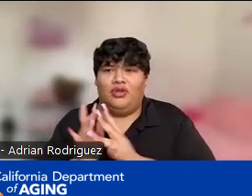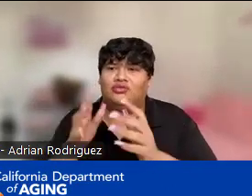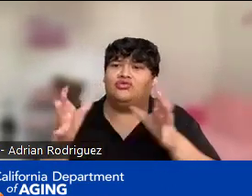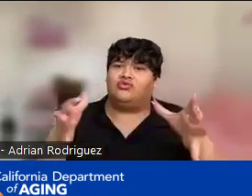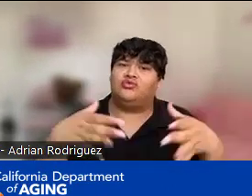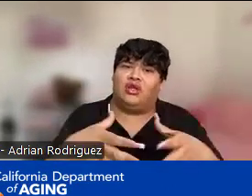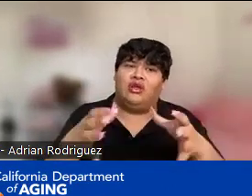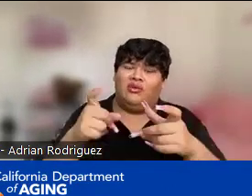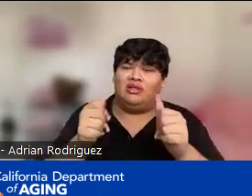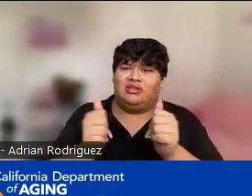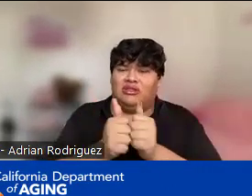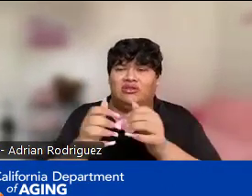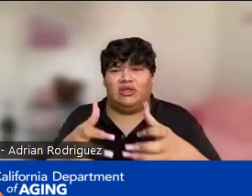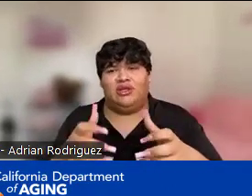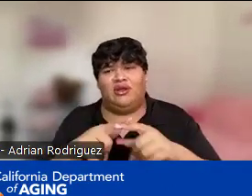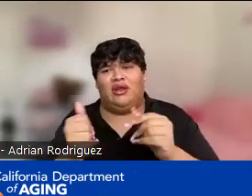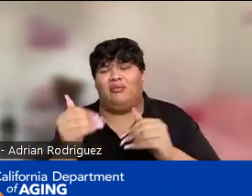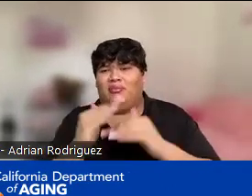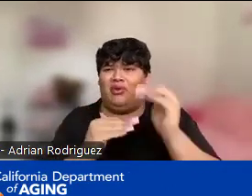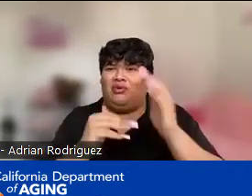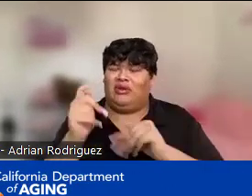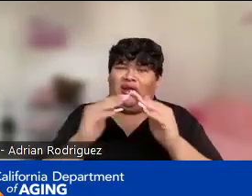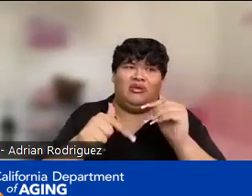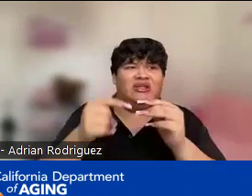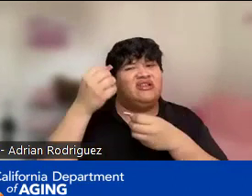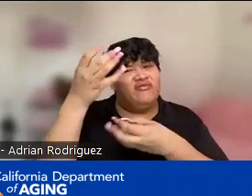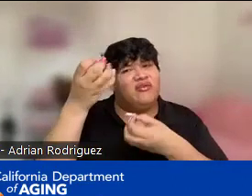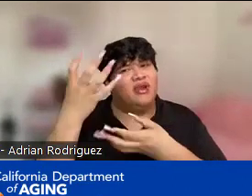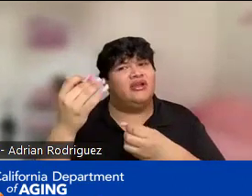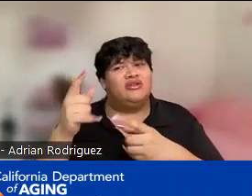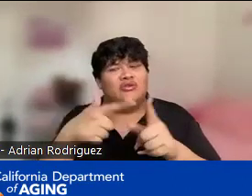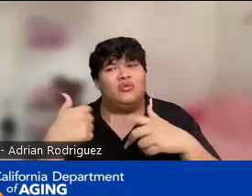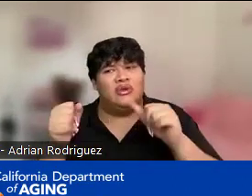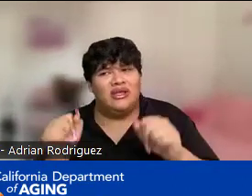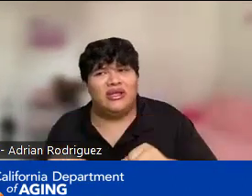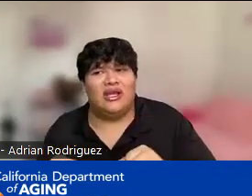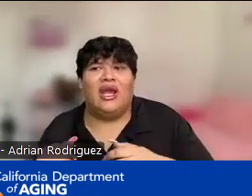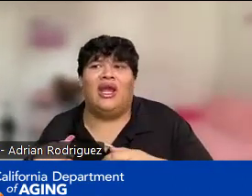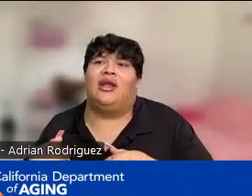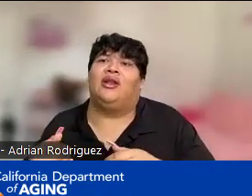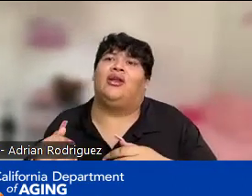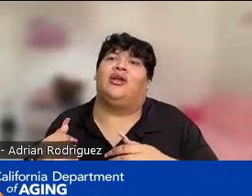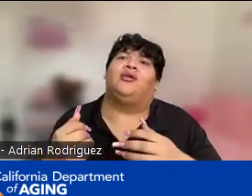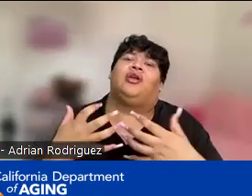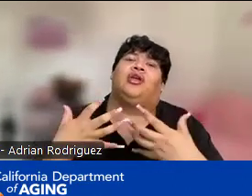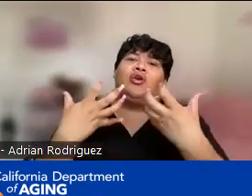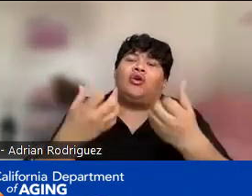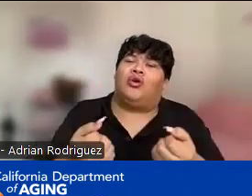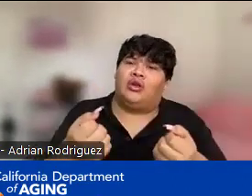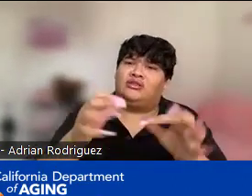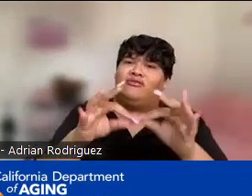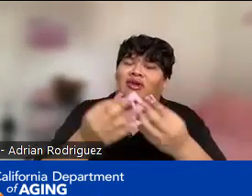together with this and build out this information so we can encourage family caregivers to, you